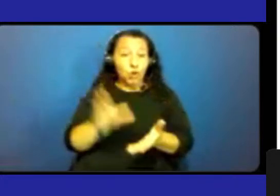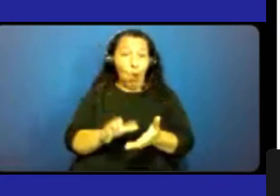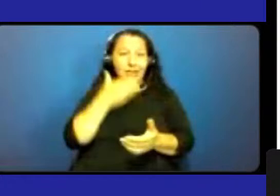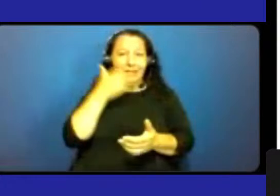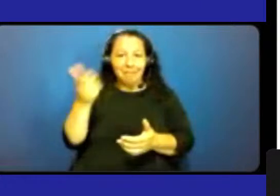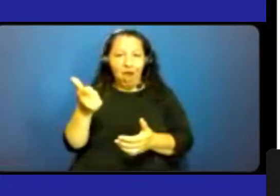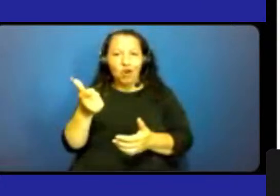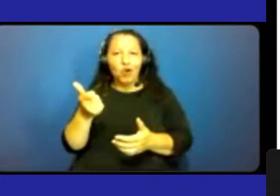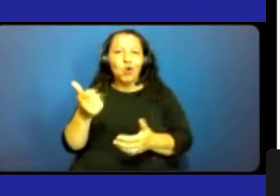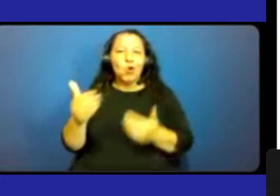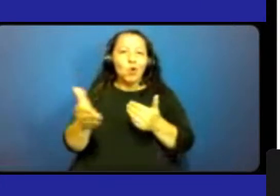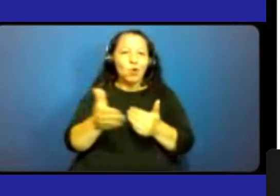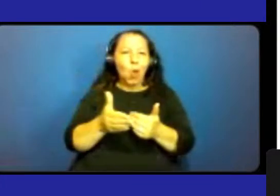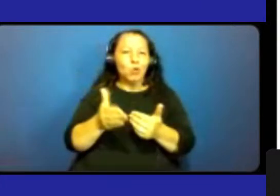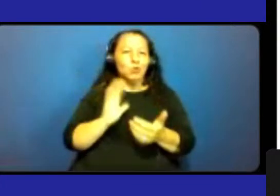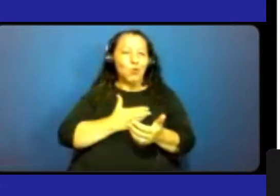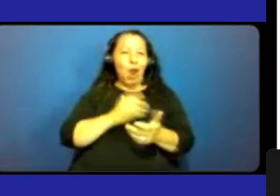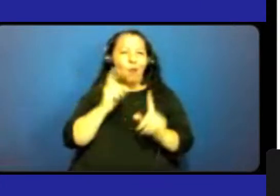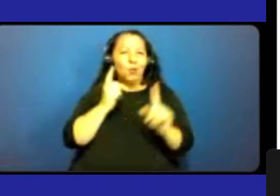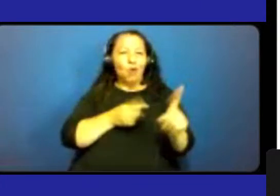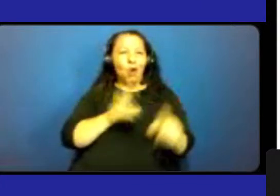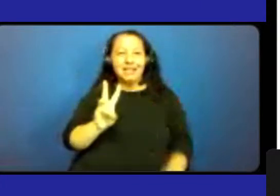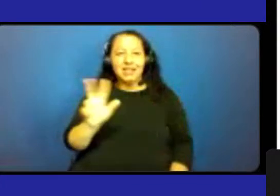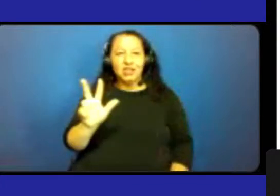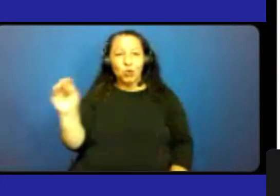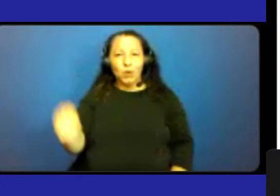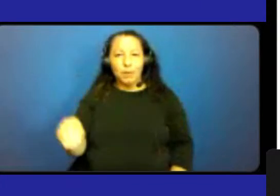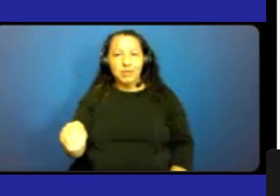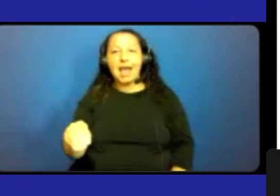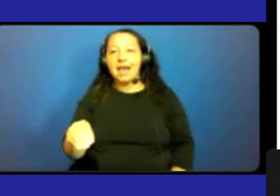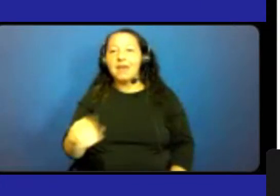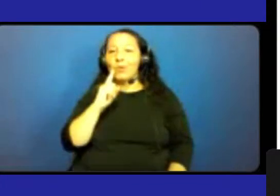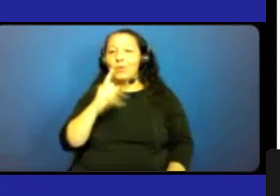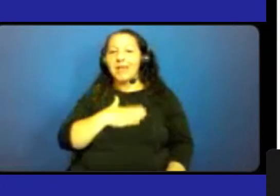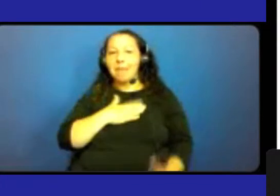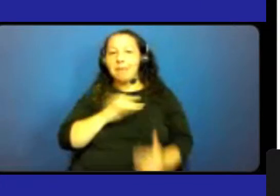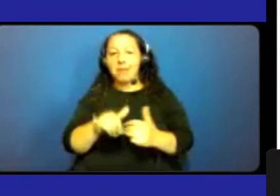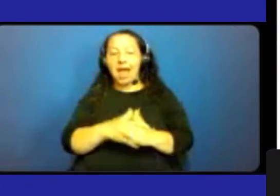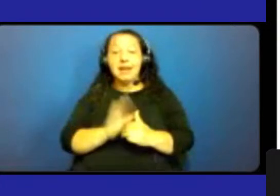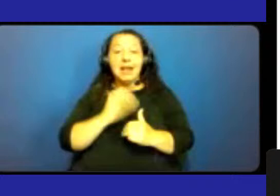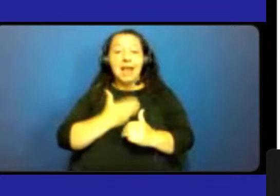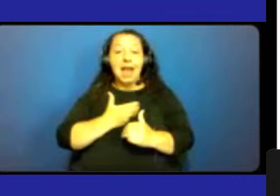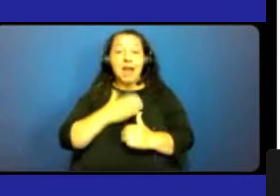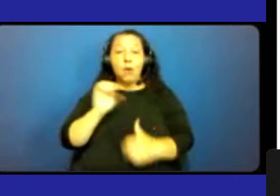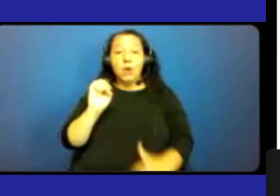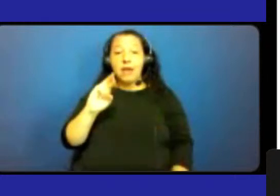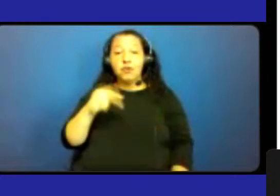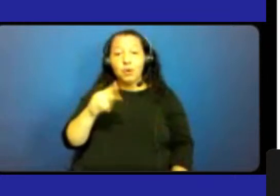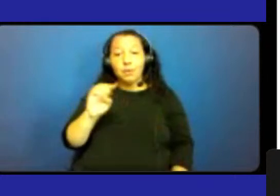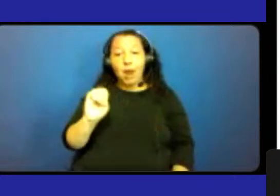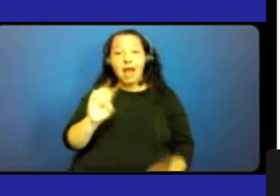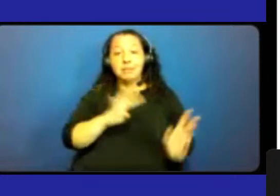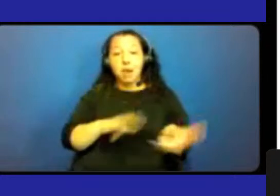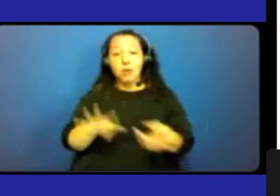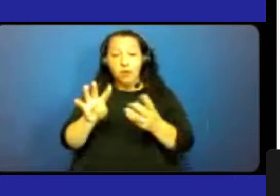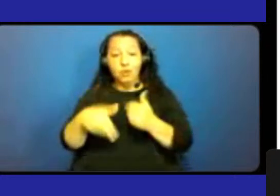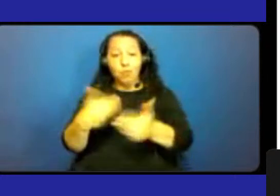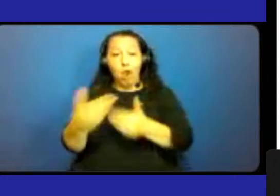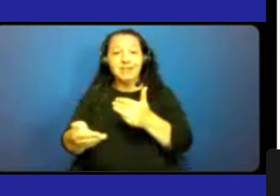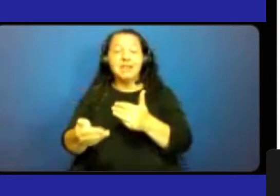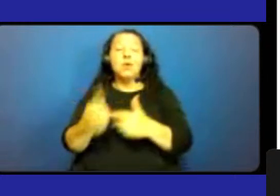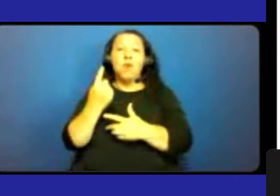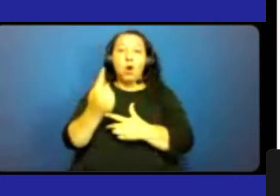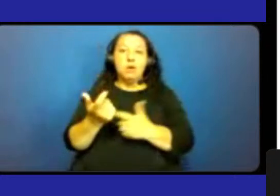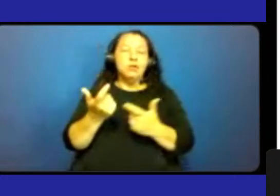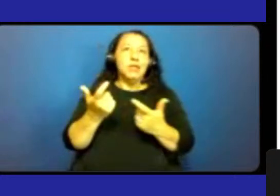pleased about. And our enterprise data center migration process, one of our two very large information technology projects that we